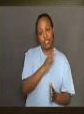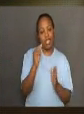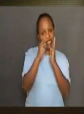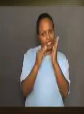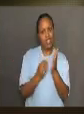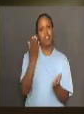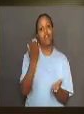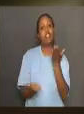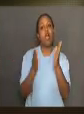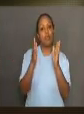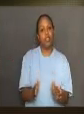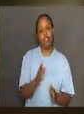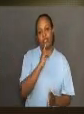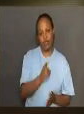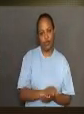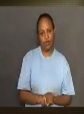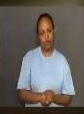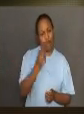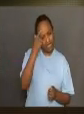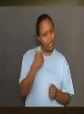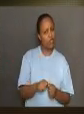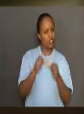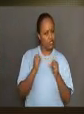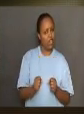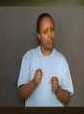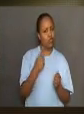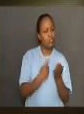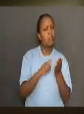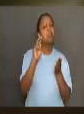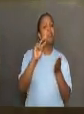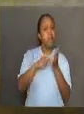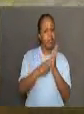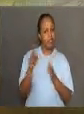justice. Do you remember what each of these mean?